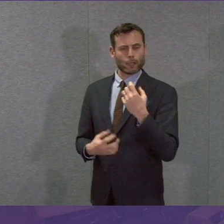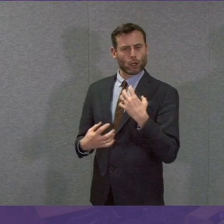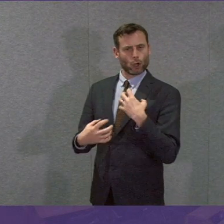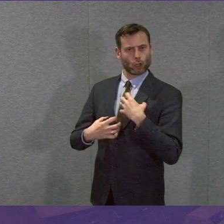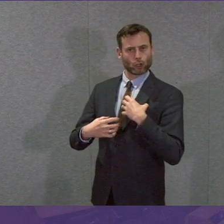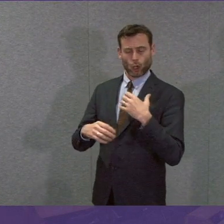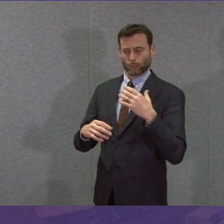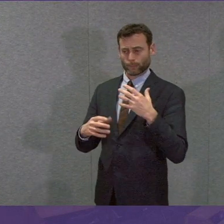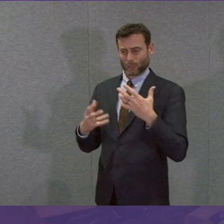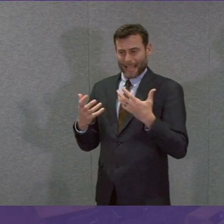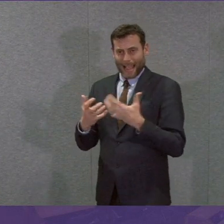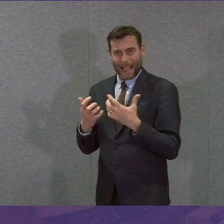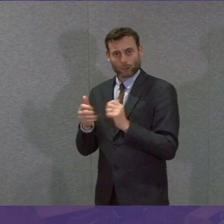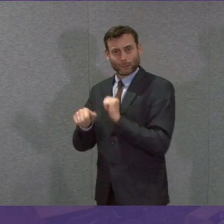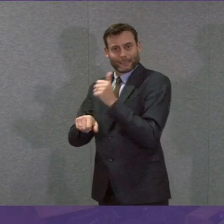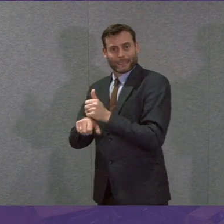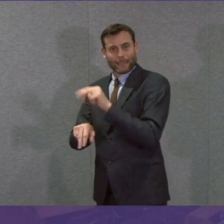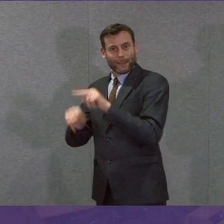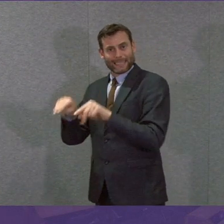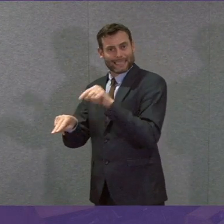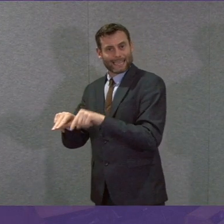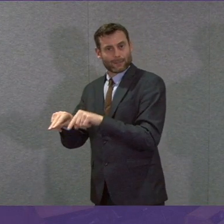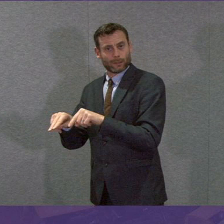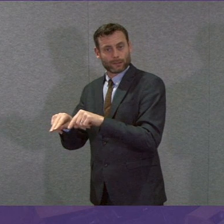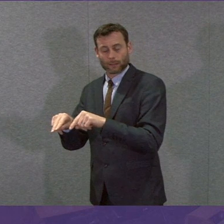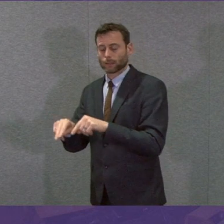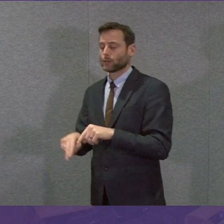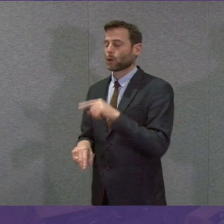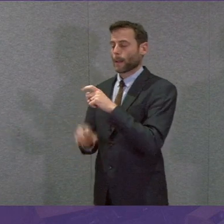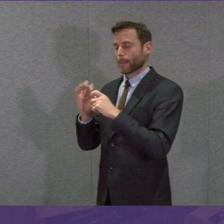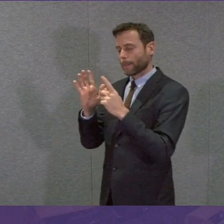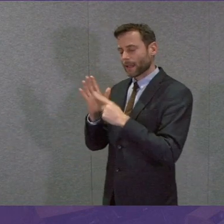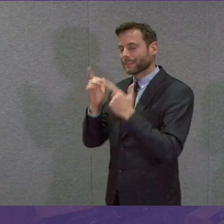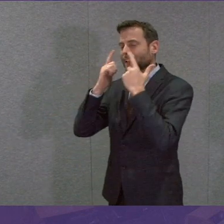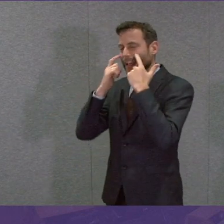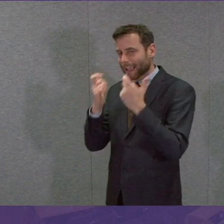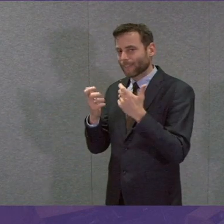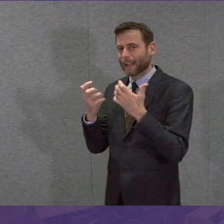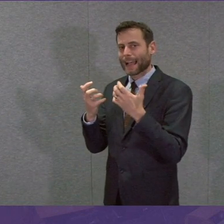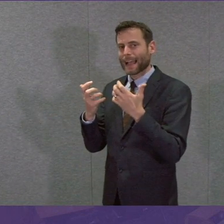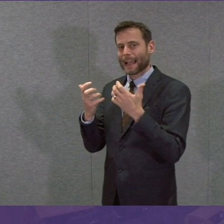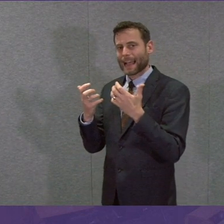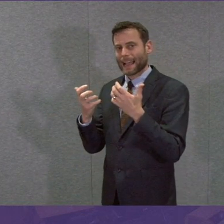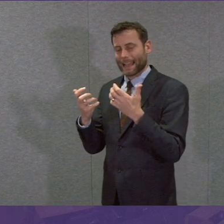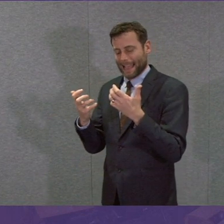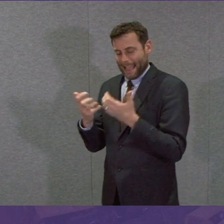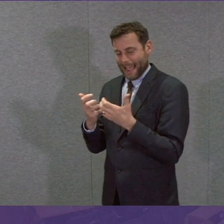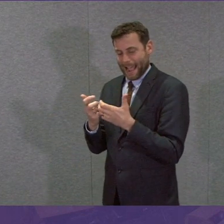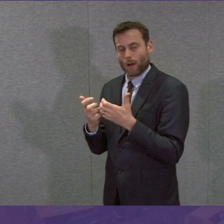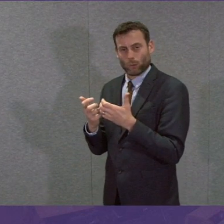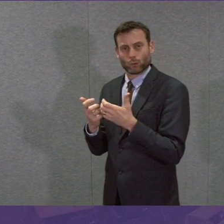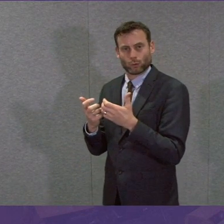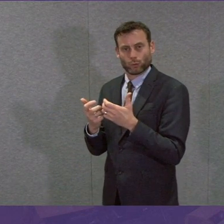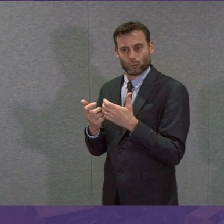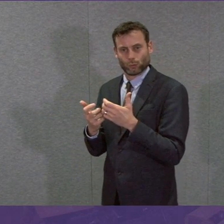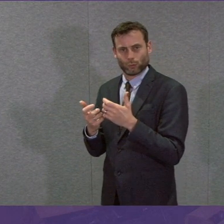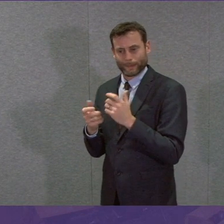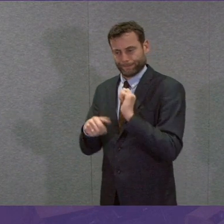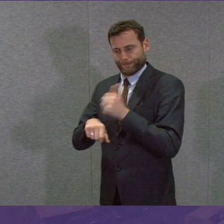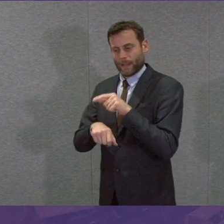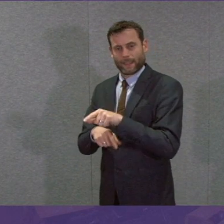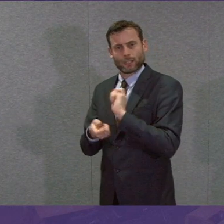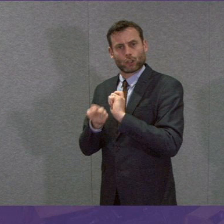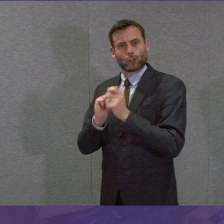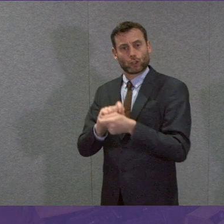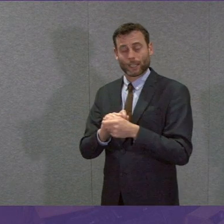assessments underway, but the bill is careful in how it does that. It needs to be examined closely at Westminster. If we have things we then need to